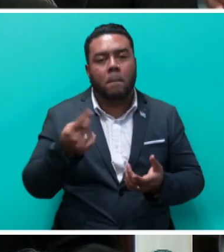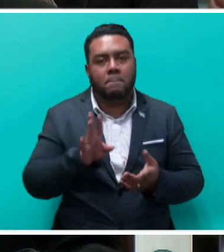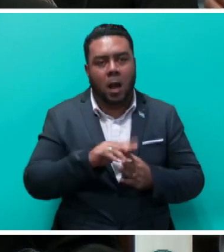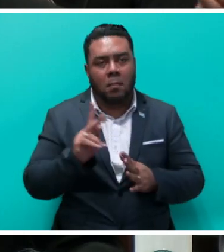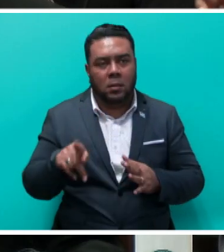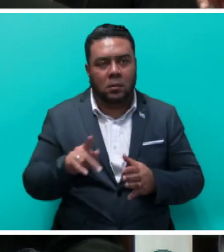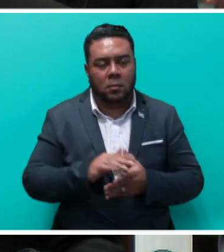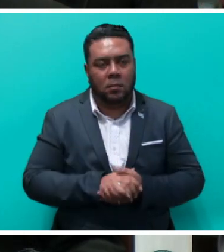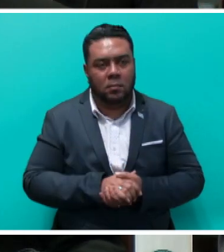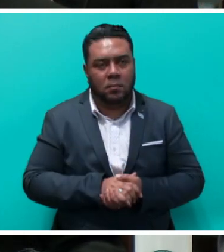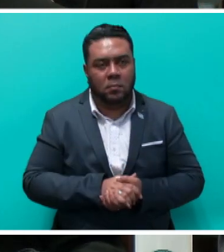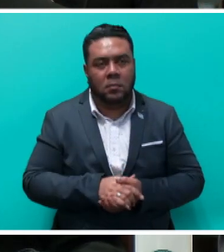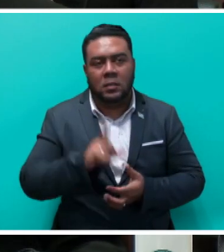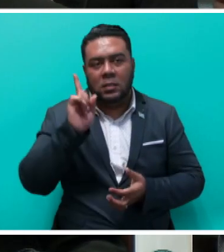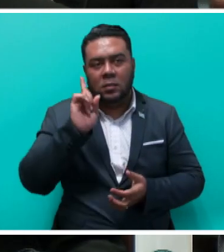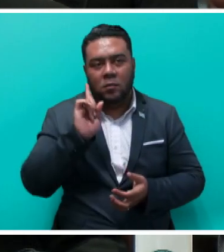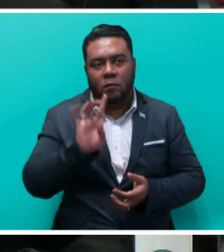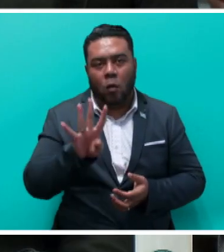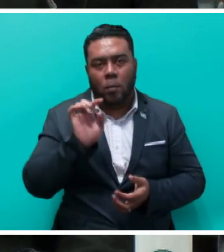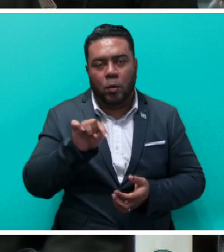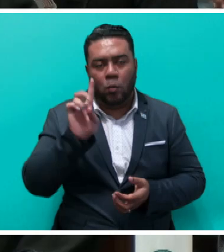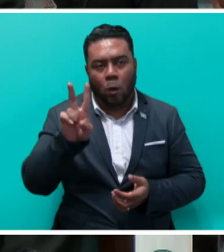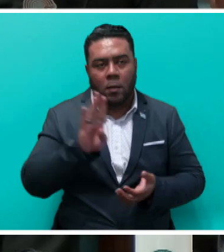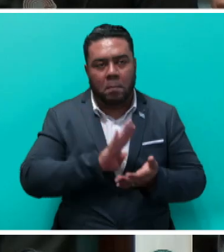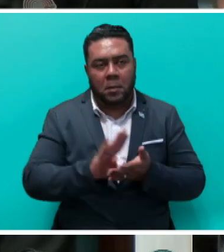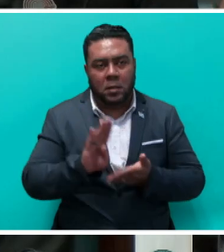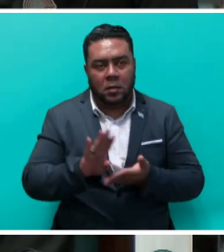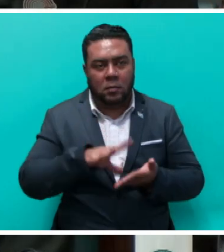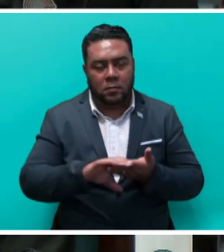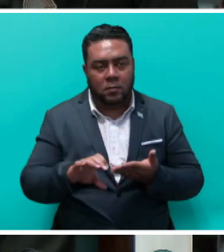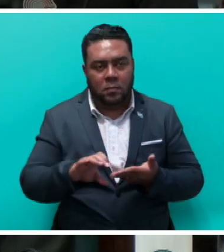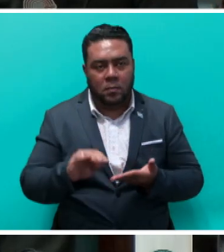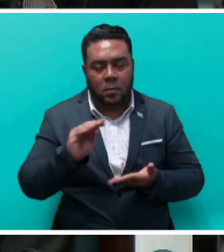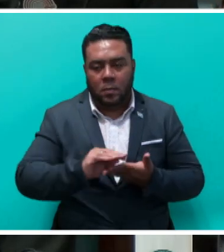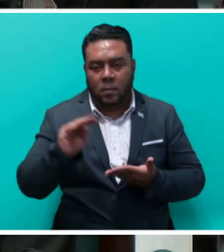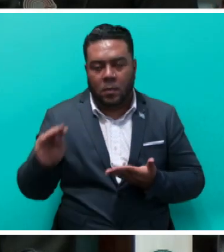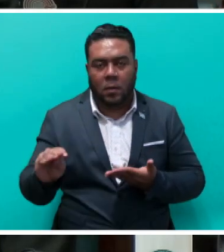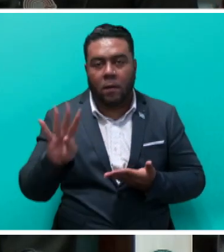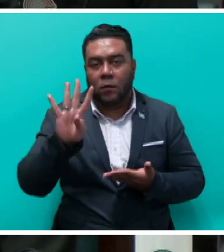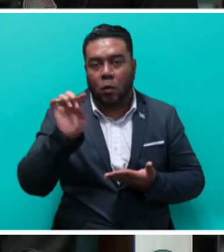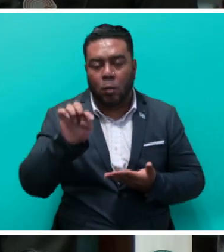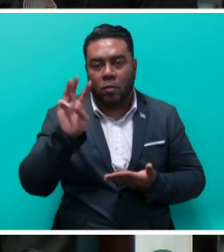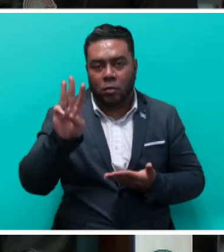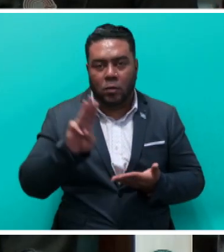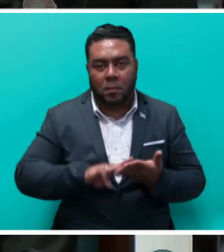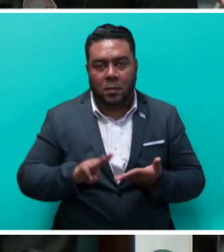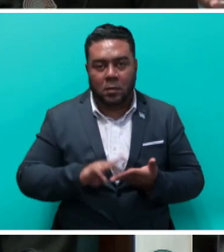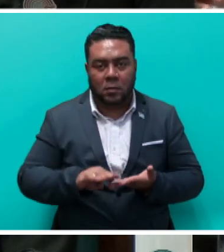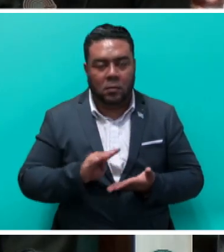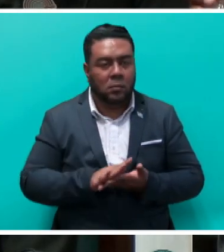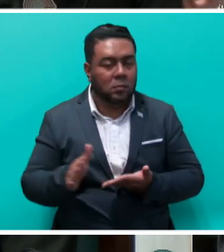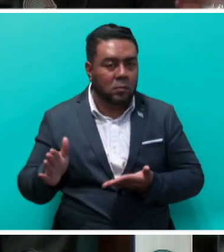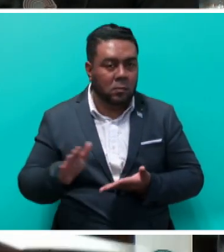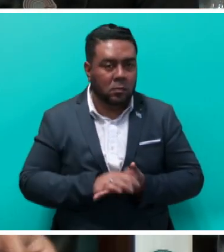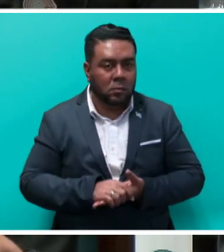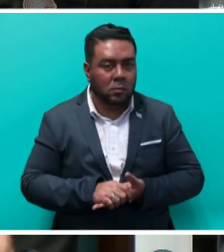Actual expenditure stands at 4.1 billion, which is below the budgeted expenditure of 4.3 billion. So there is no overspending as